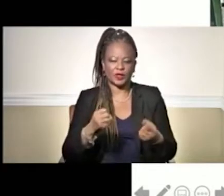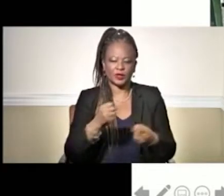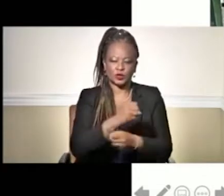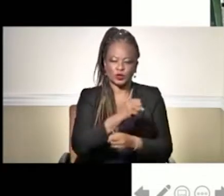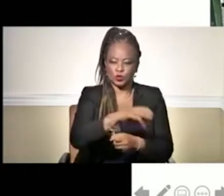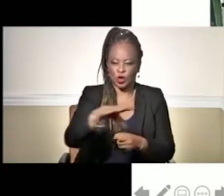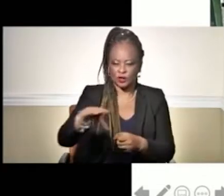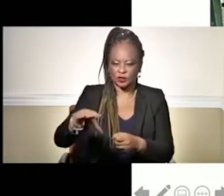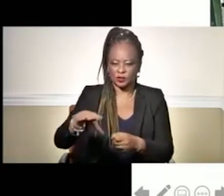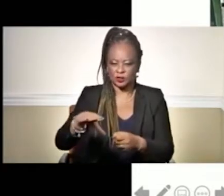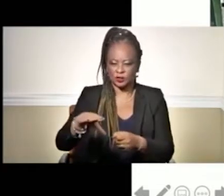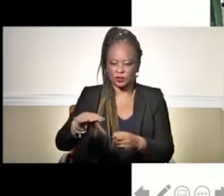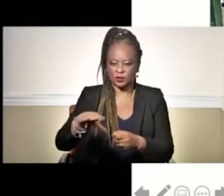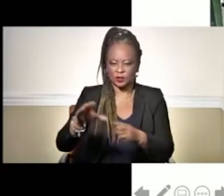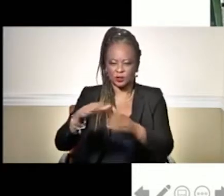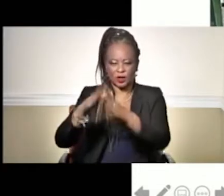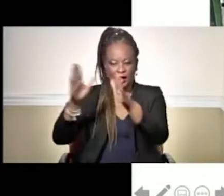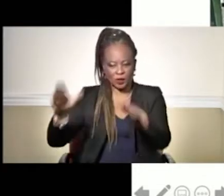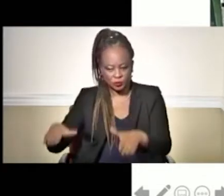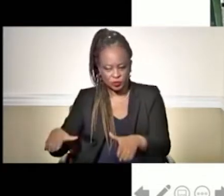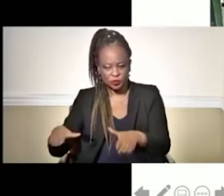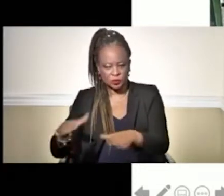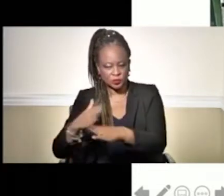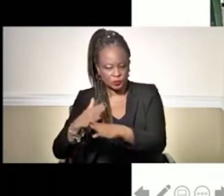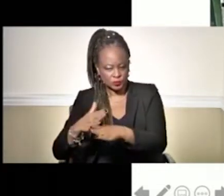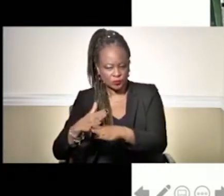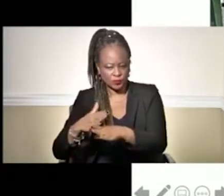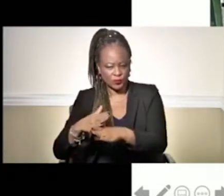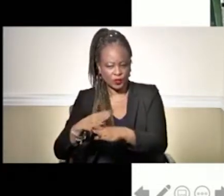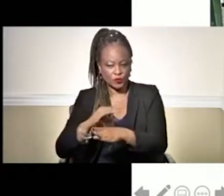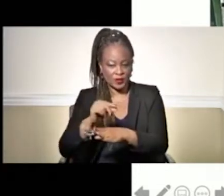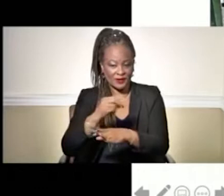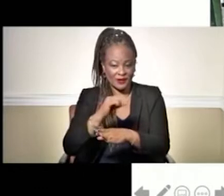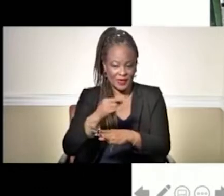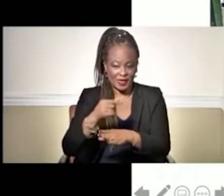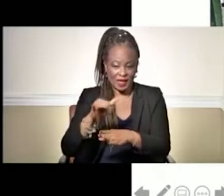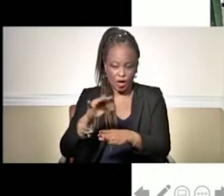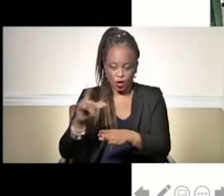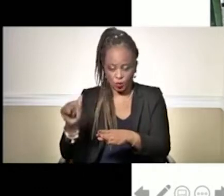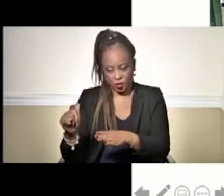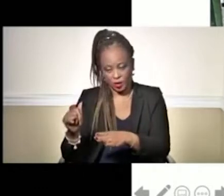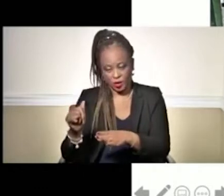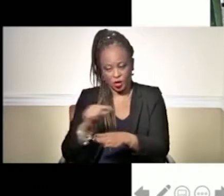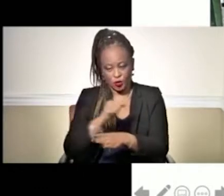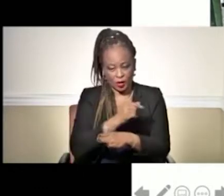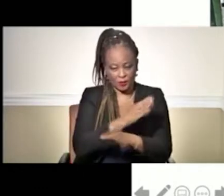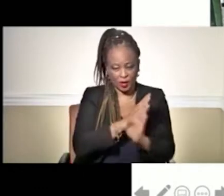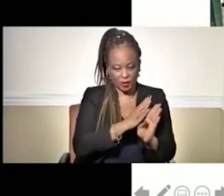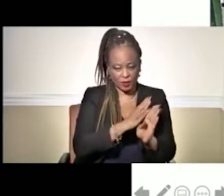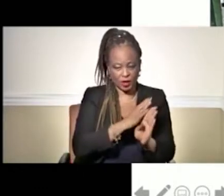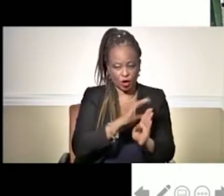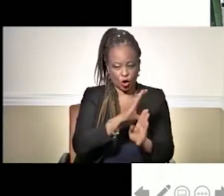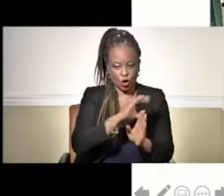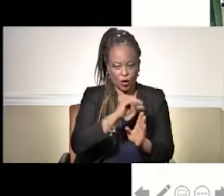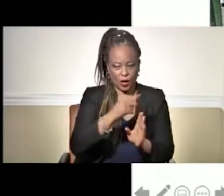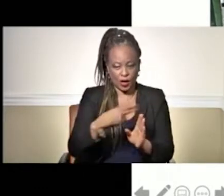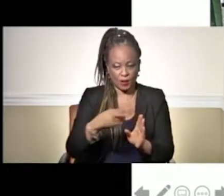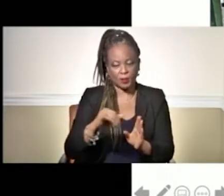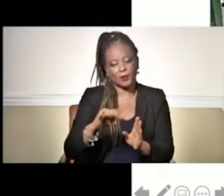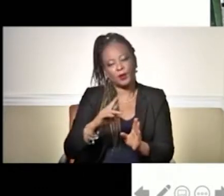three emergency relief warehouses that are situated on Great Inagua, Grand Bahama, and at the Coral Harbor